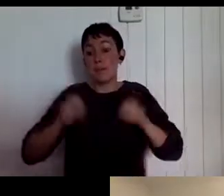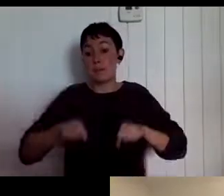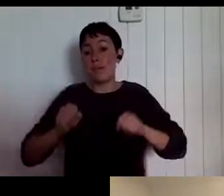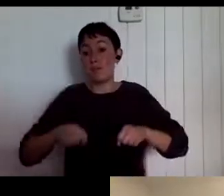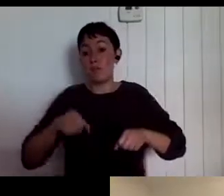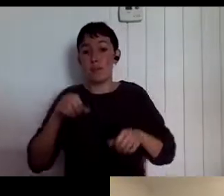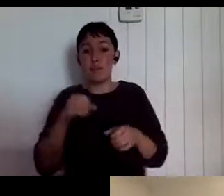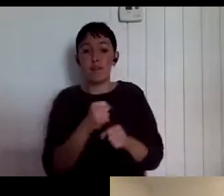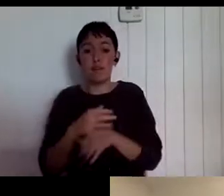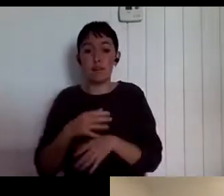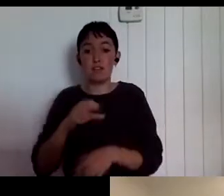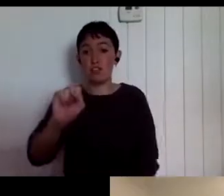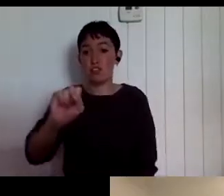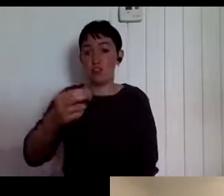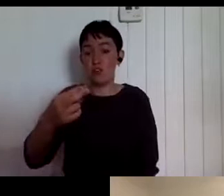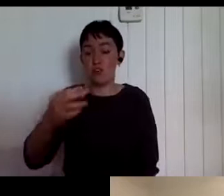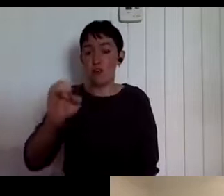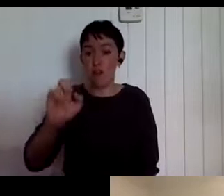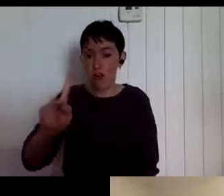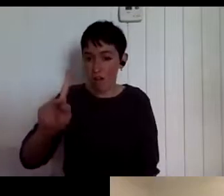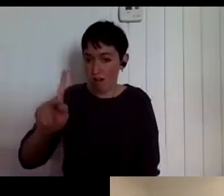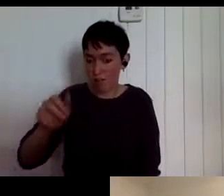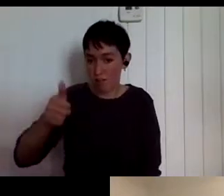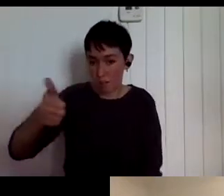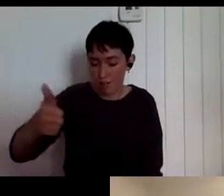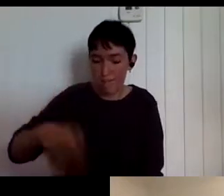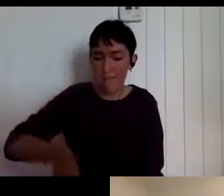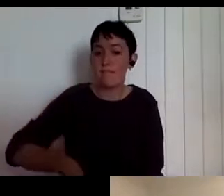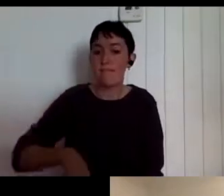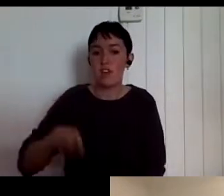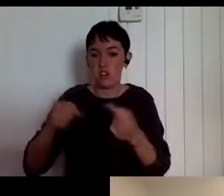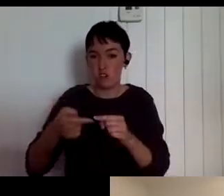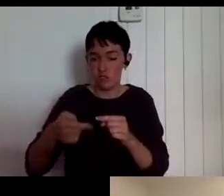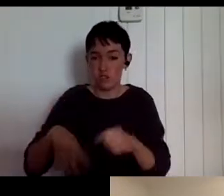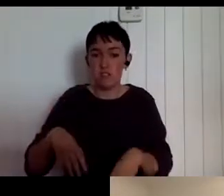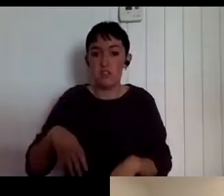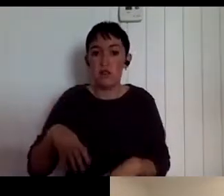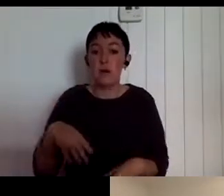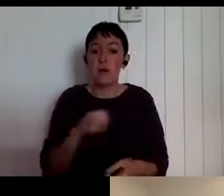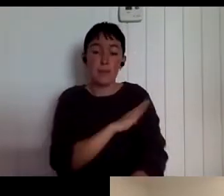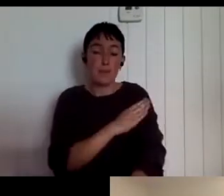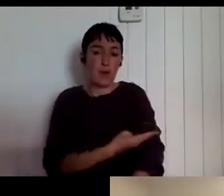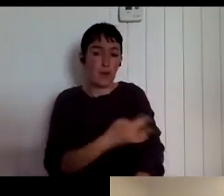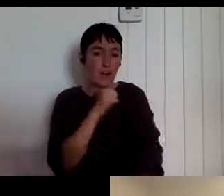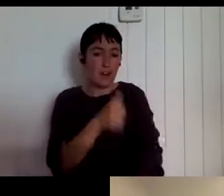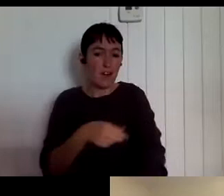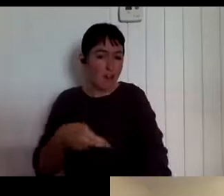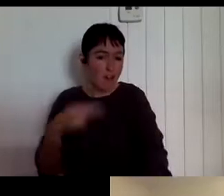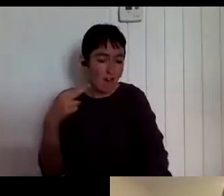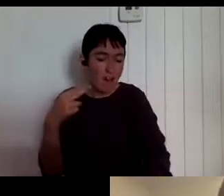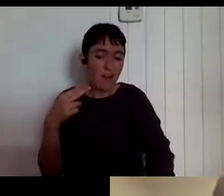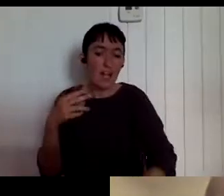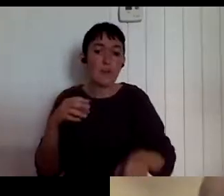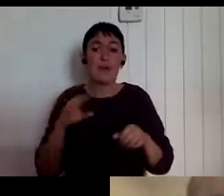the, so if you, now the power output is probably not very high, but if you did something that had very high output, you could potentially